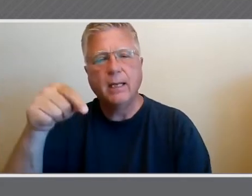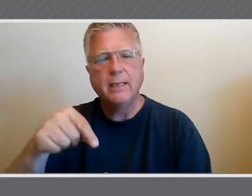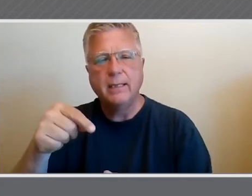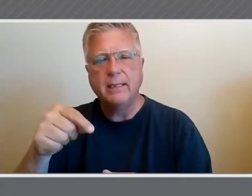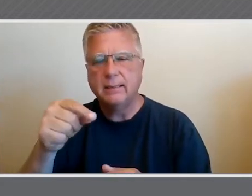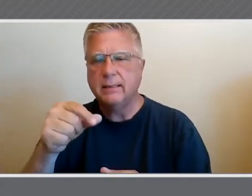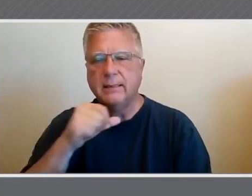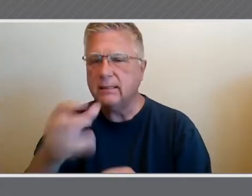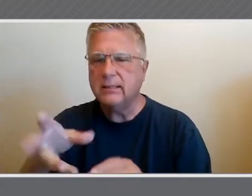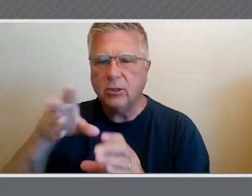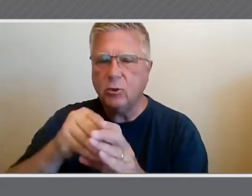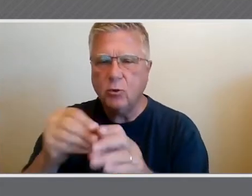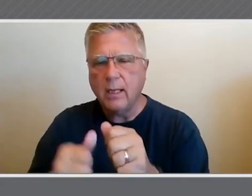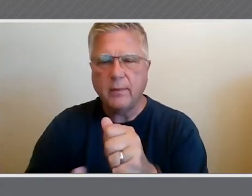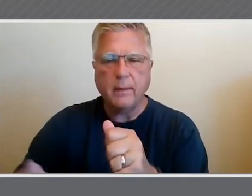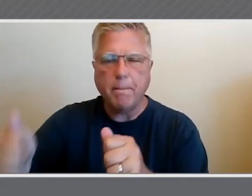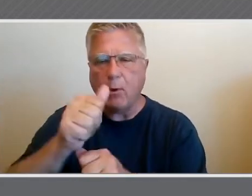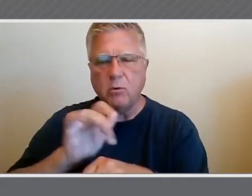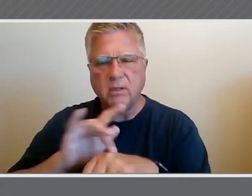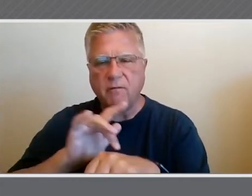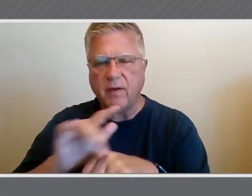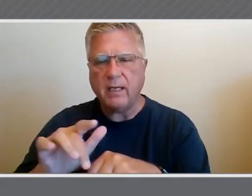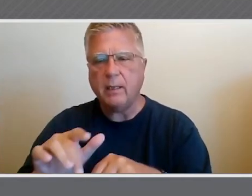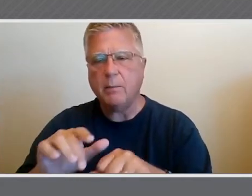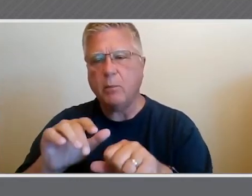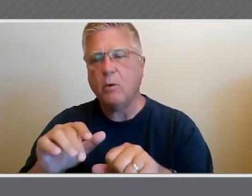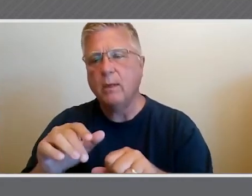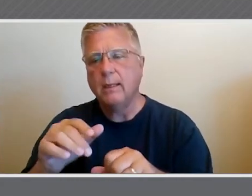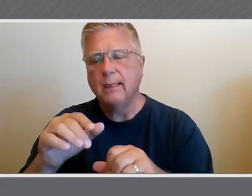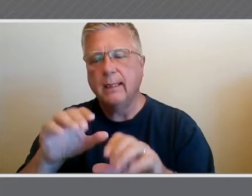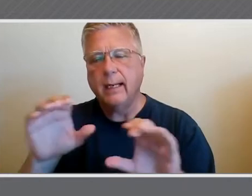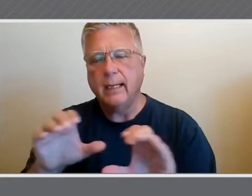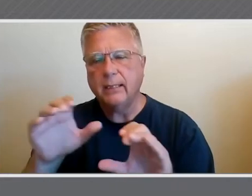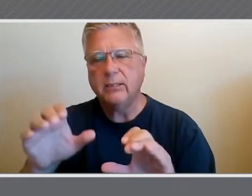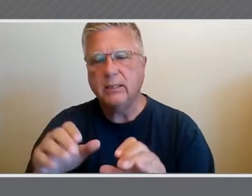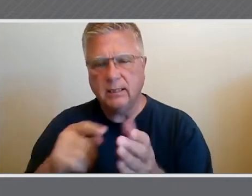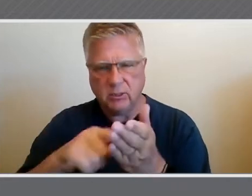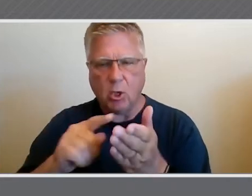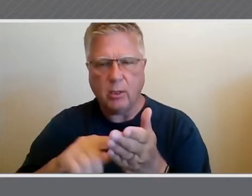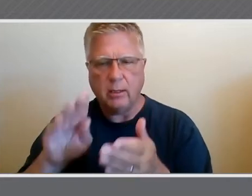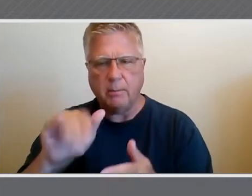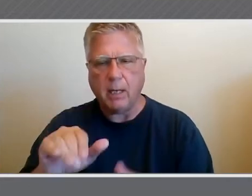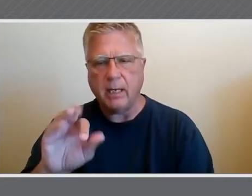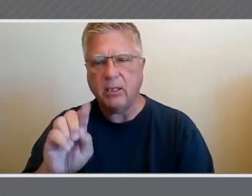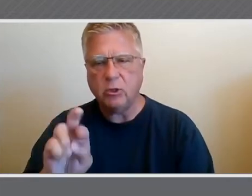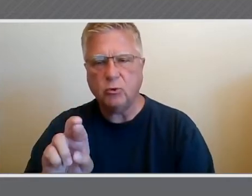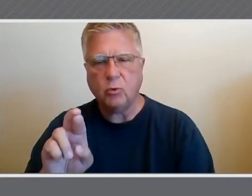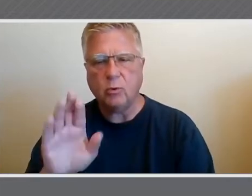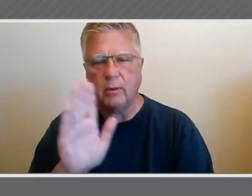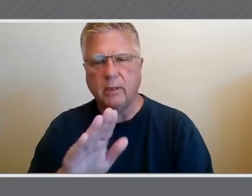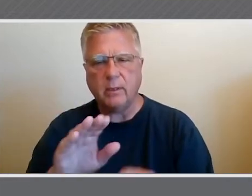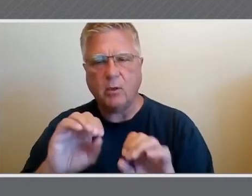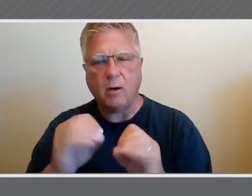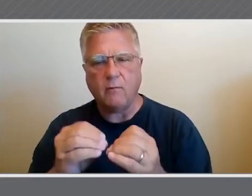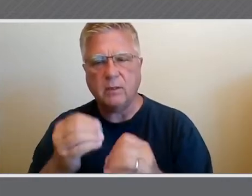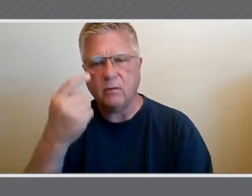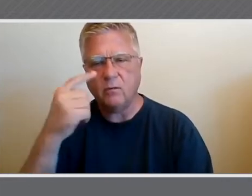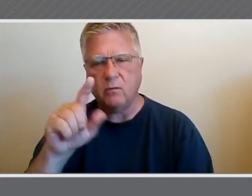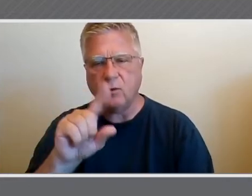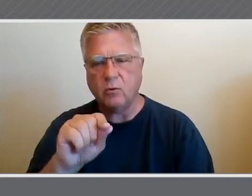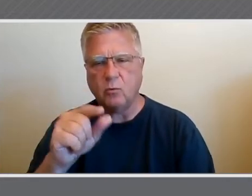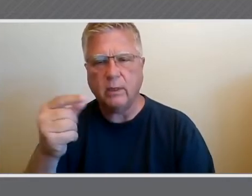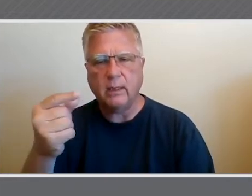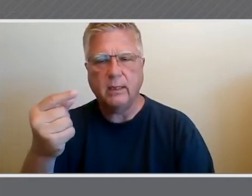recent available actuals for final end of year as audited by the Controller's Office. So for the 21 budget, that was